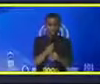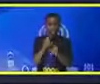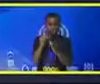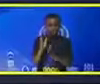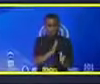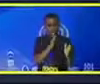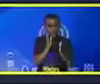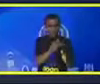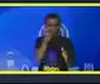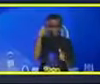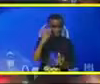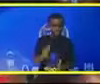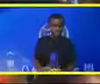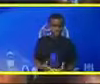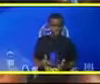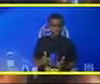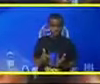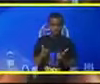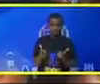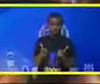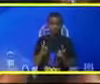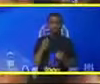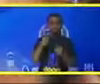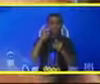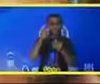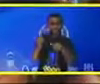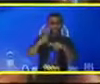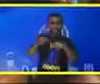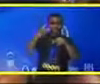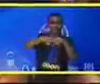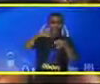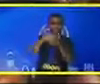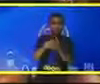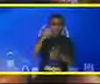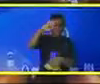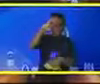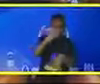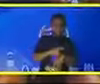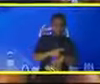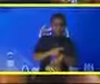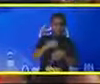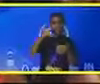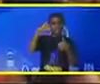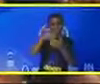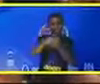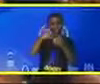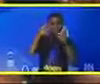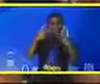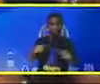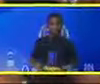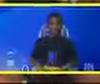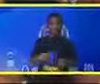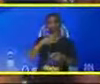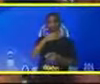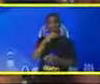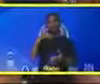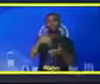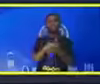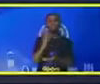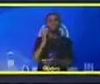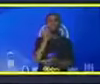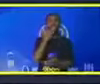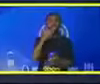life, increased in wisdom, in stature, in favor, help me Ghana, with God and with